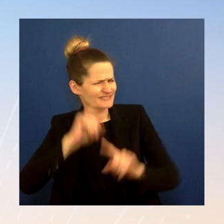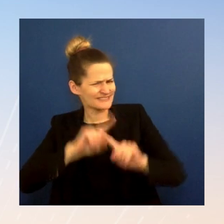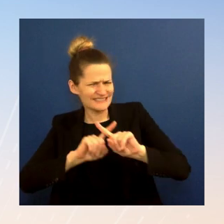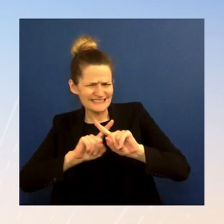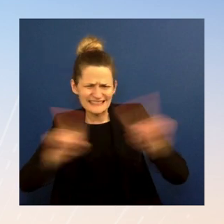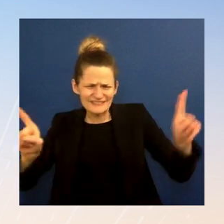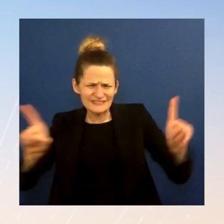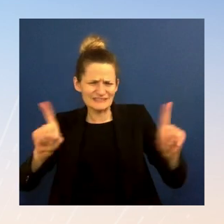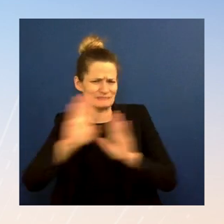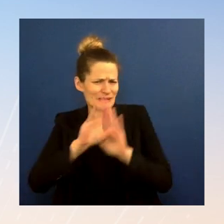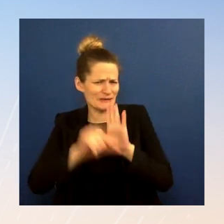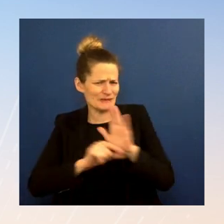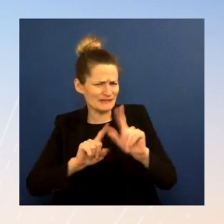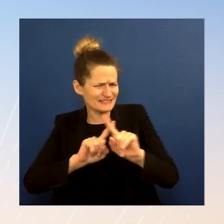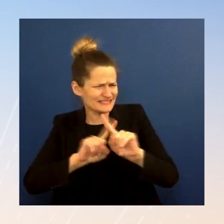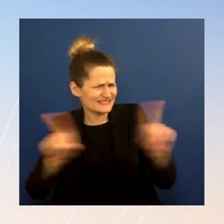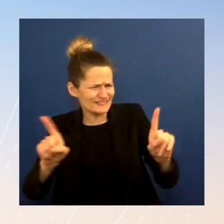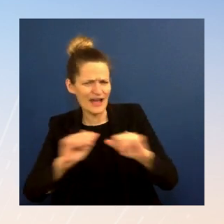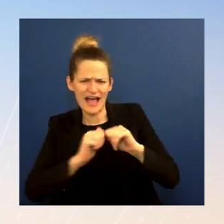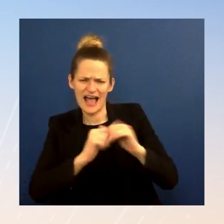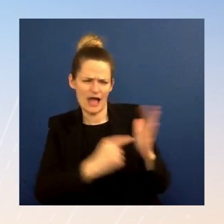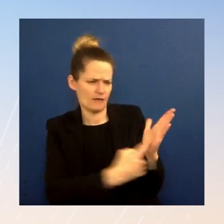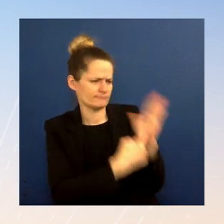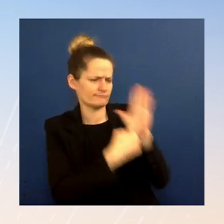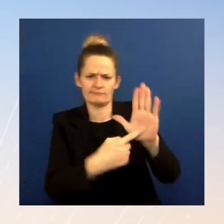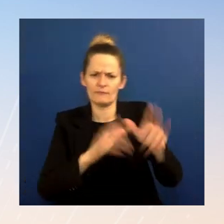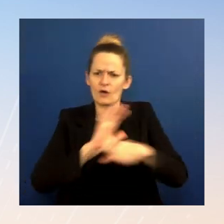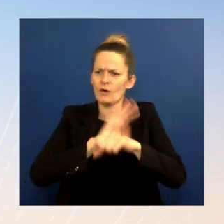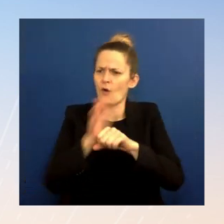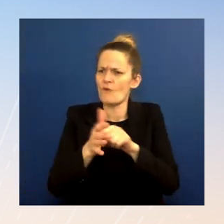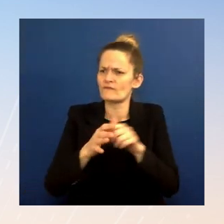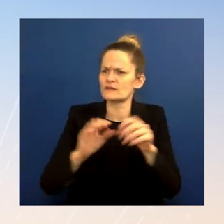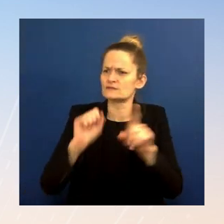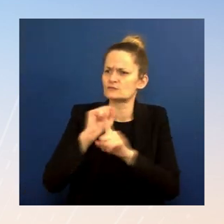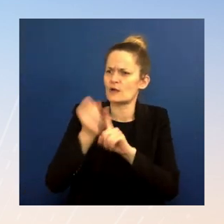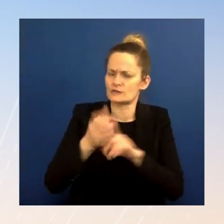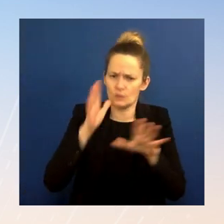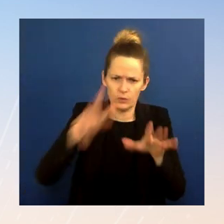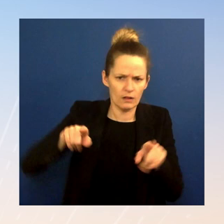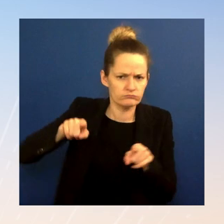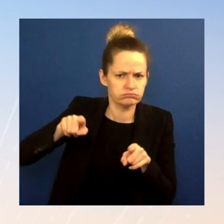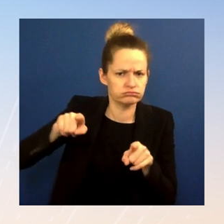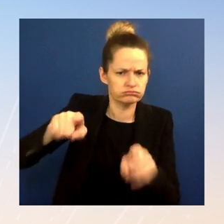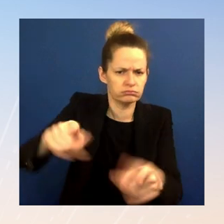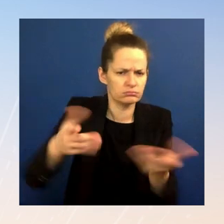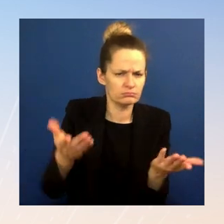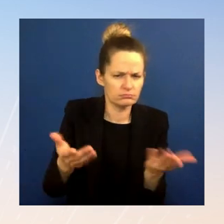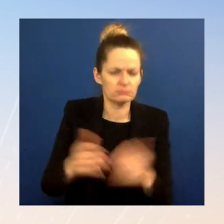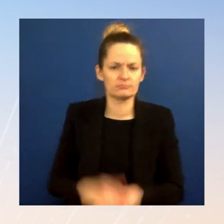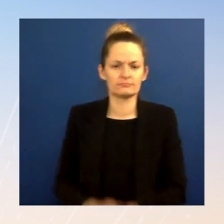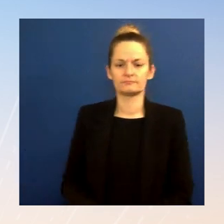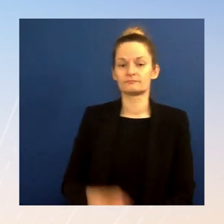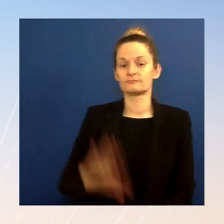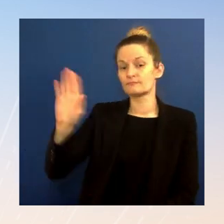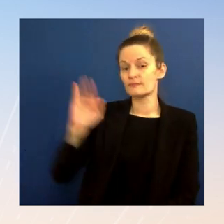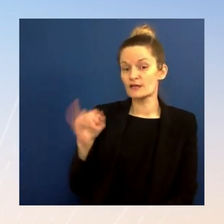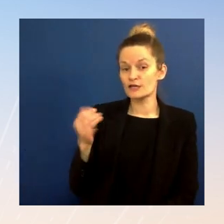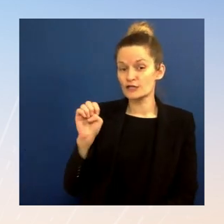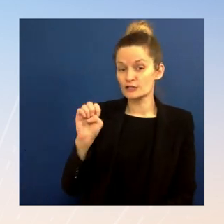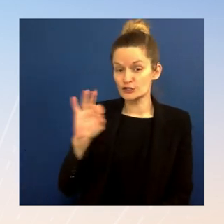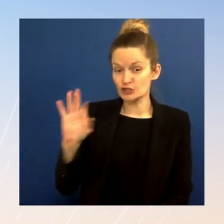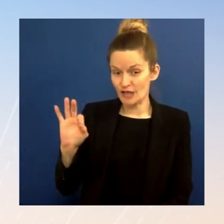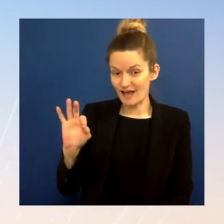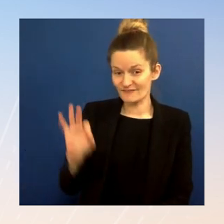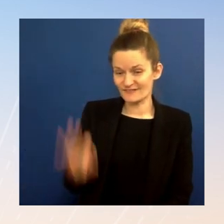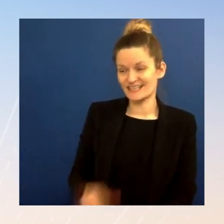is that Jeff Zients' superpower is that he is an operational and managerial guru of sorts, and someone who